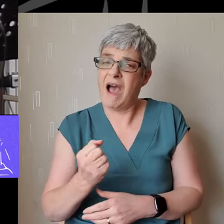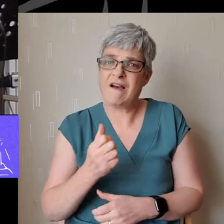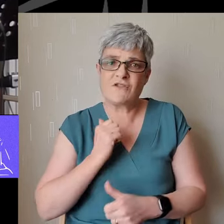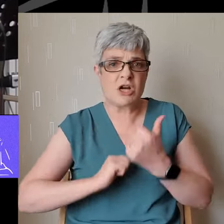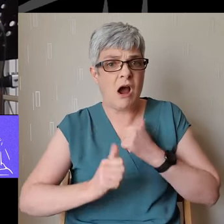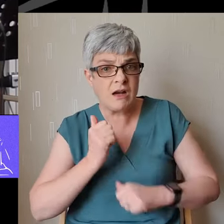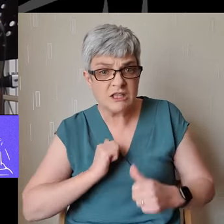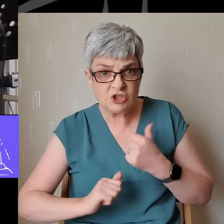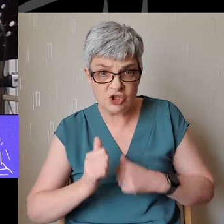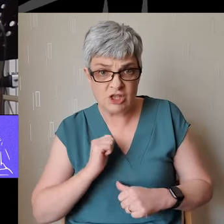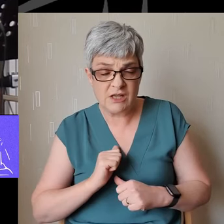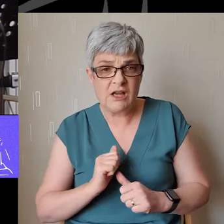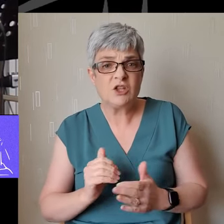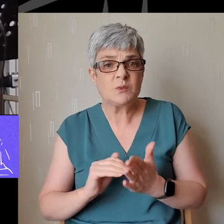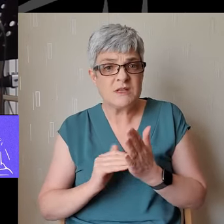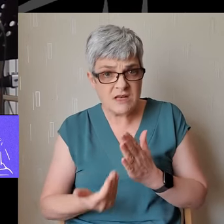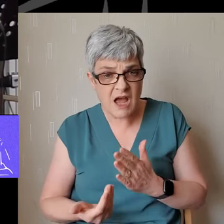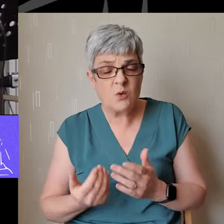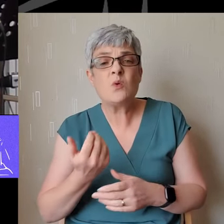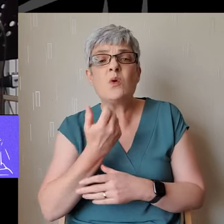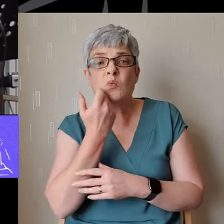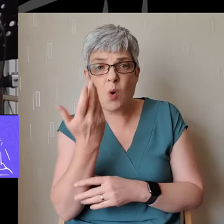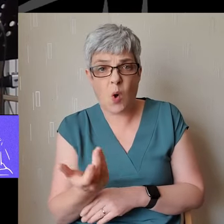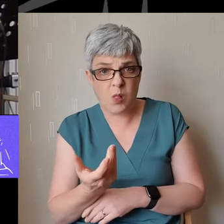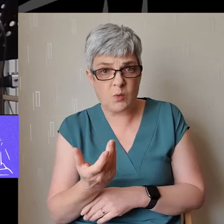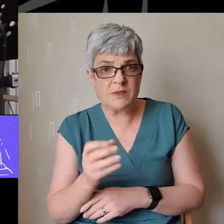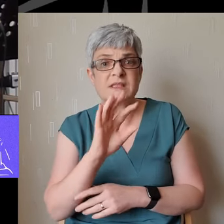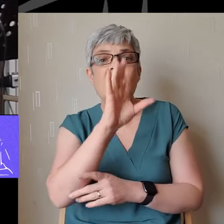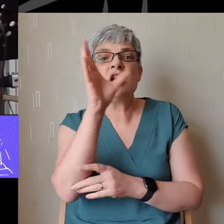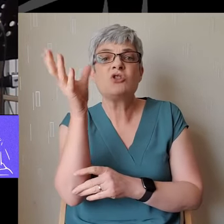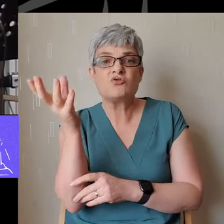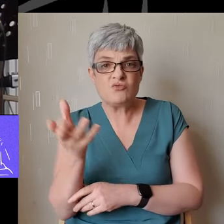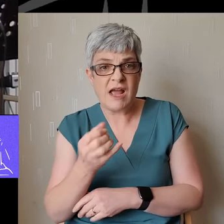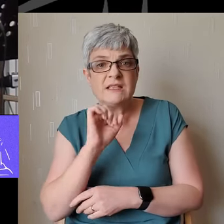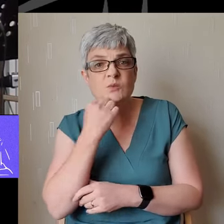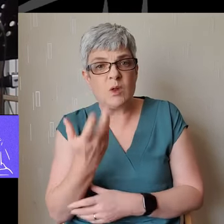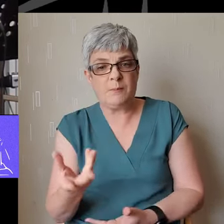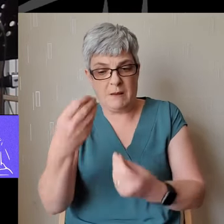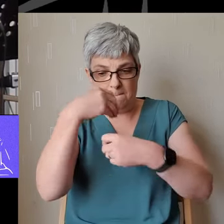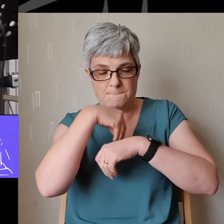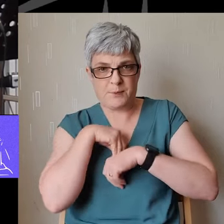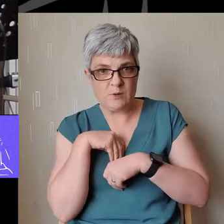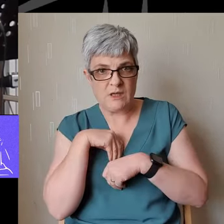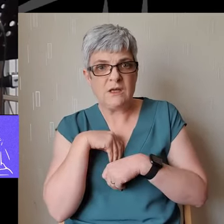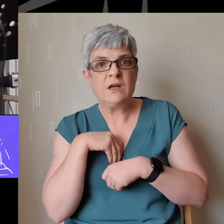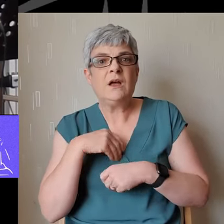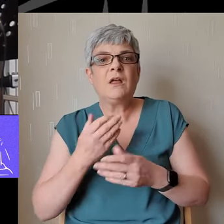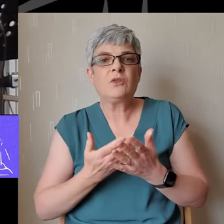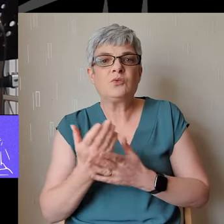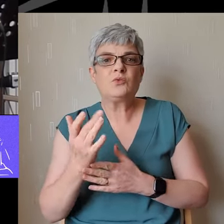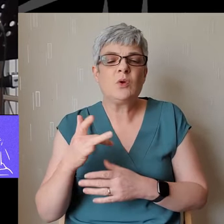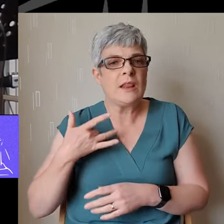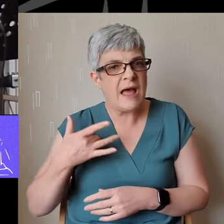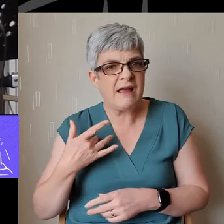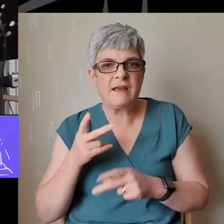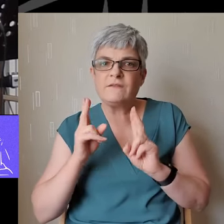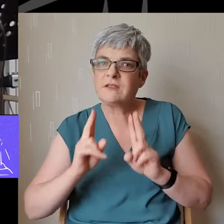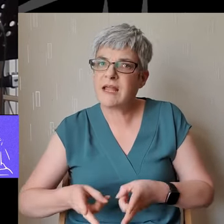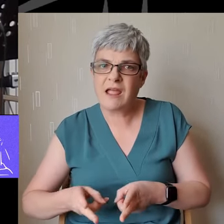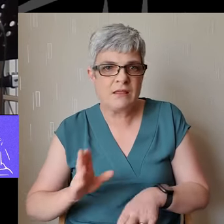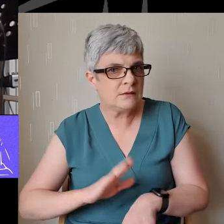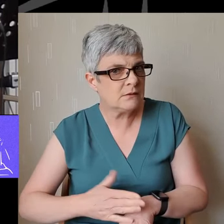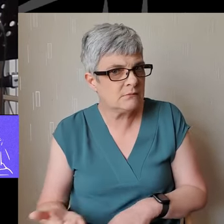that now, as always, Christ will be exalted in my body, whether by life or death. For to